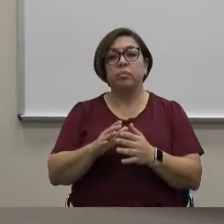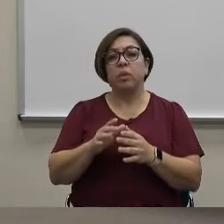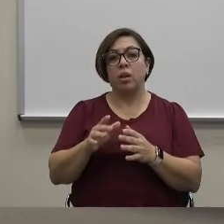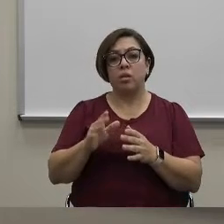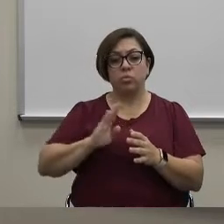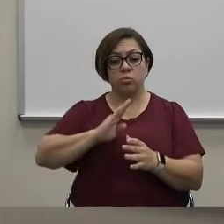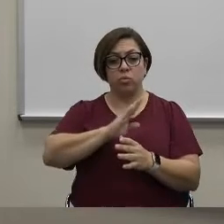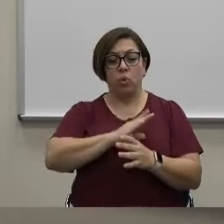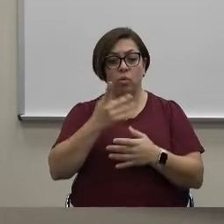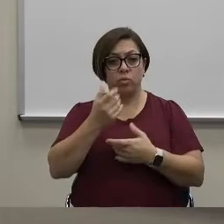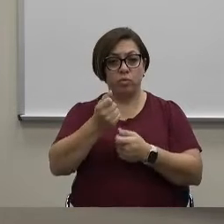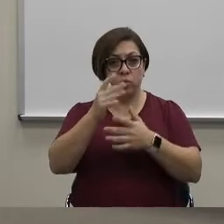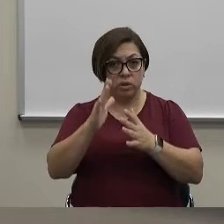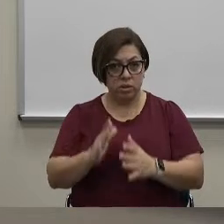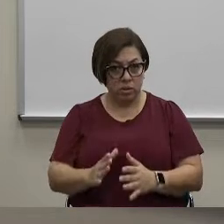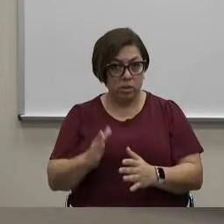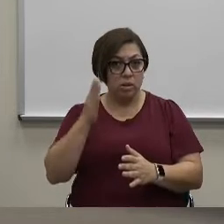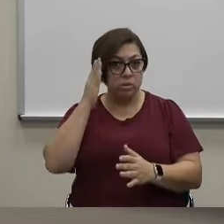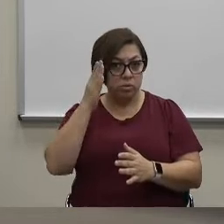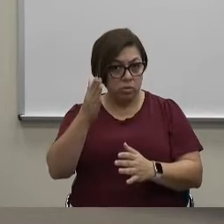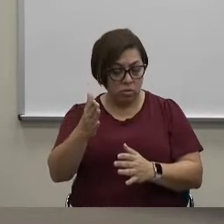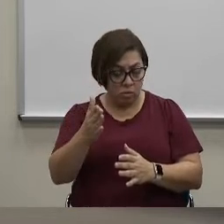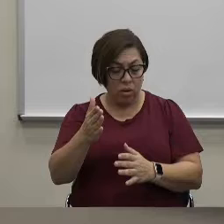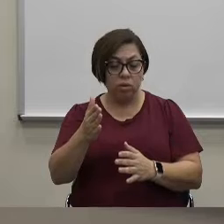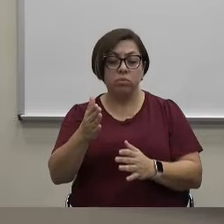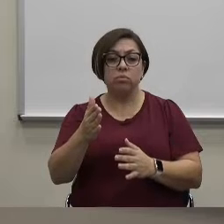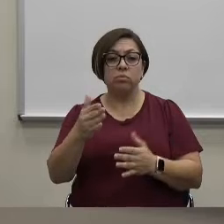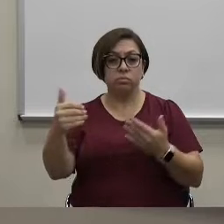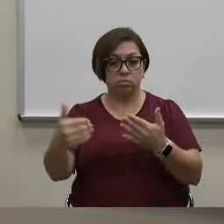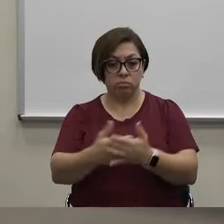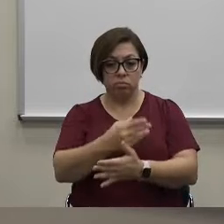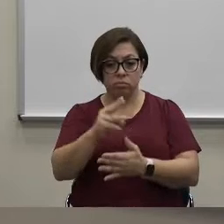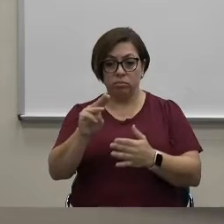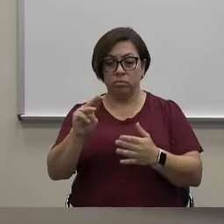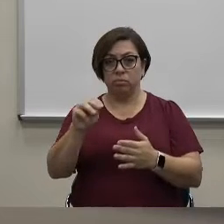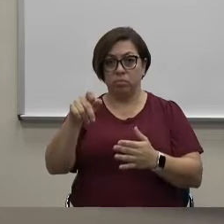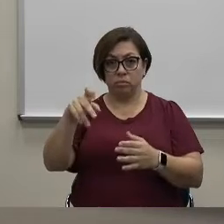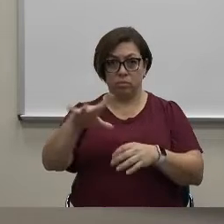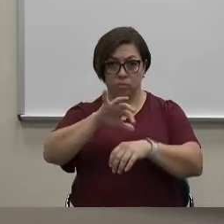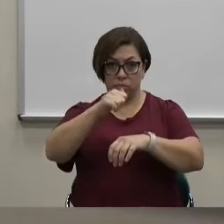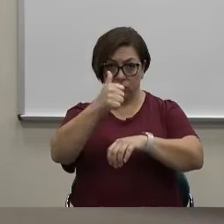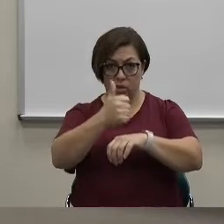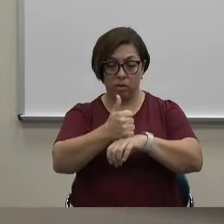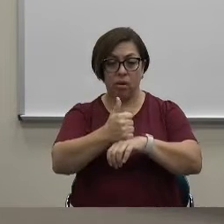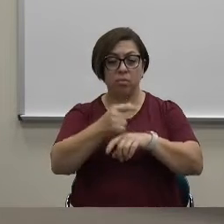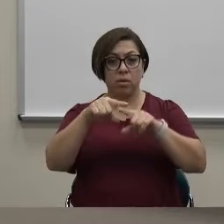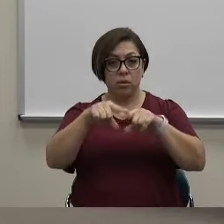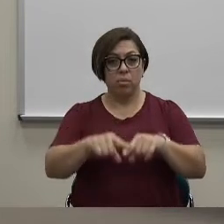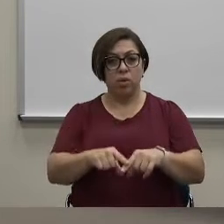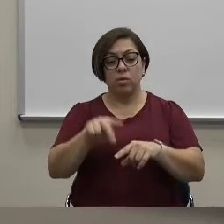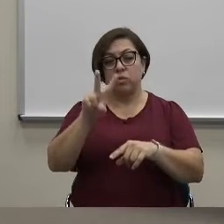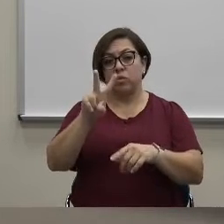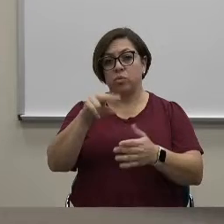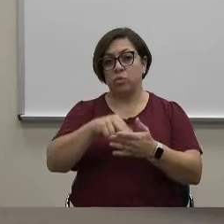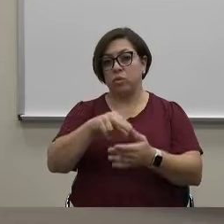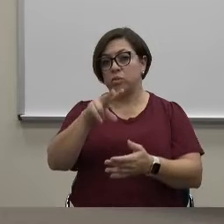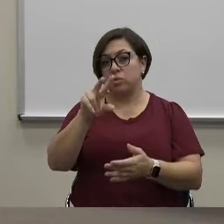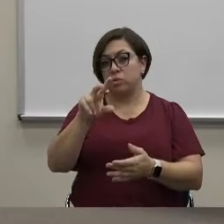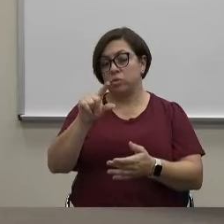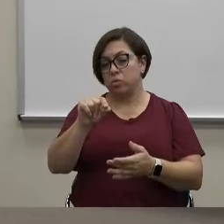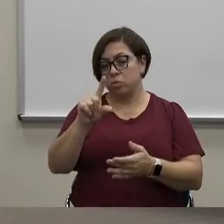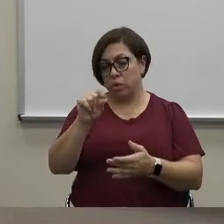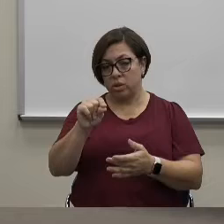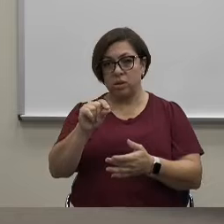the opportunity to adopt a new map going forward based on the 2020 census. In this case, however, the board